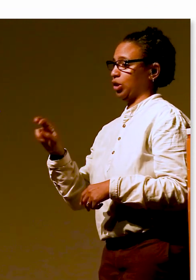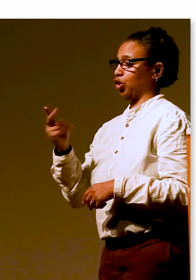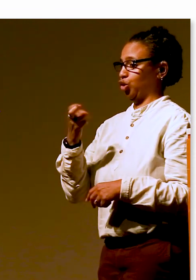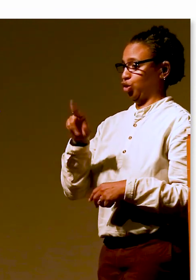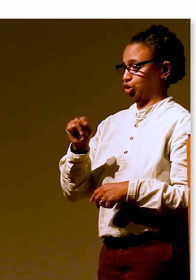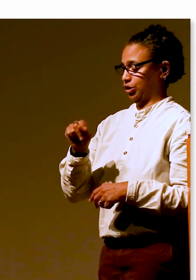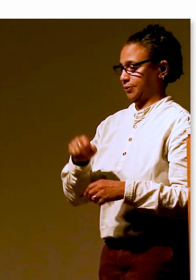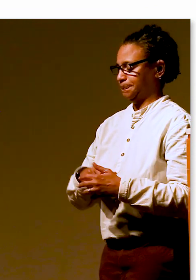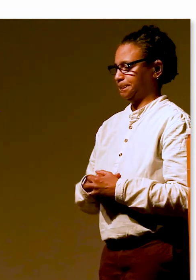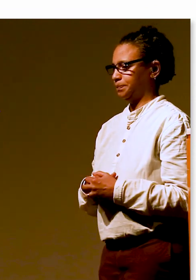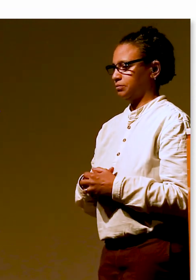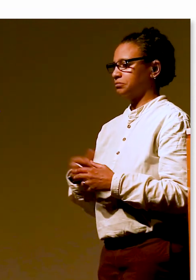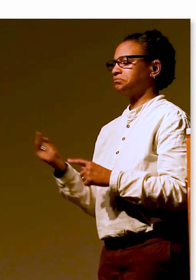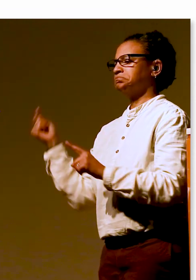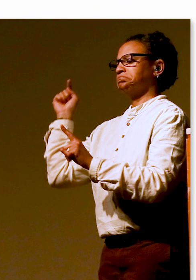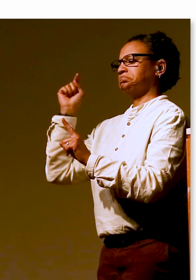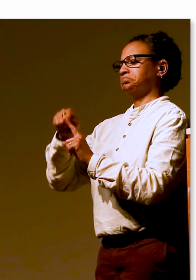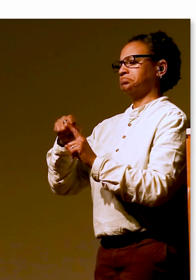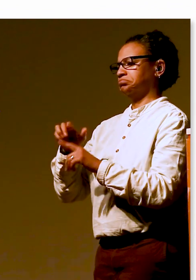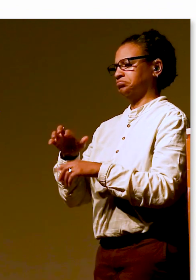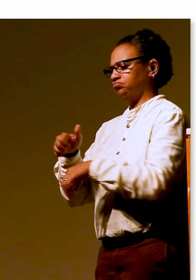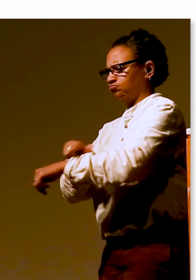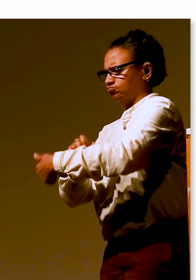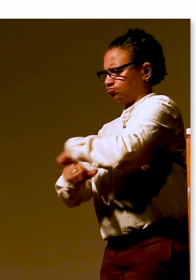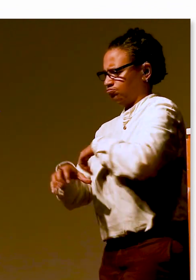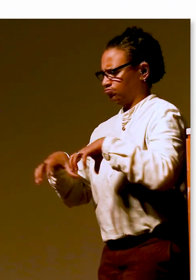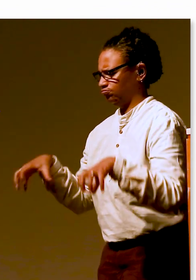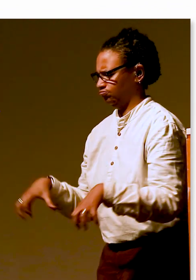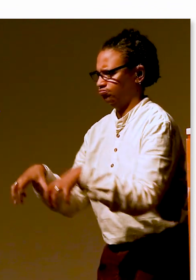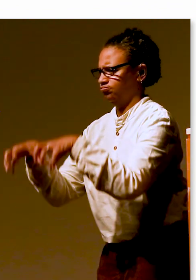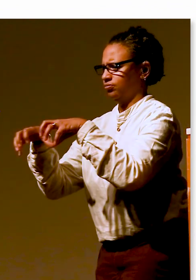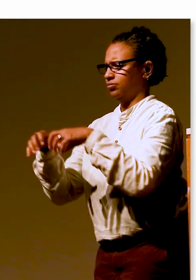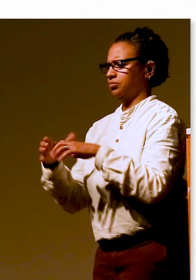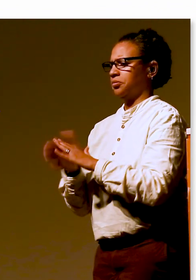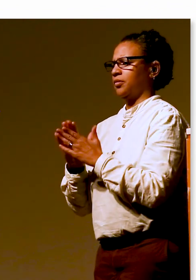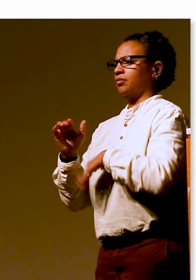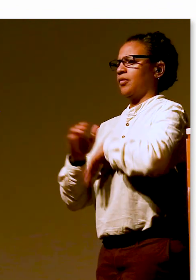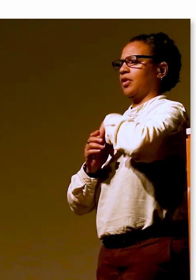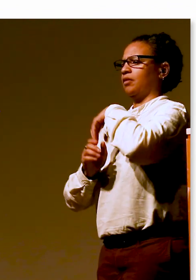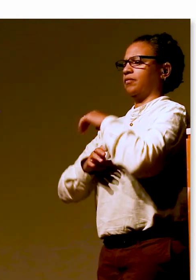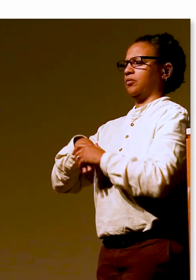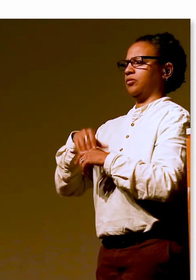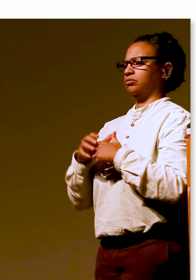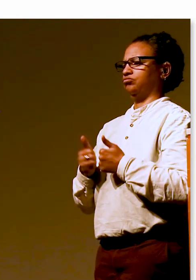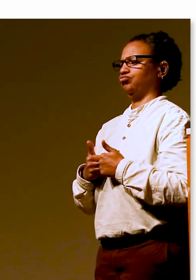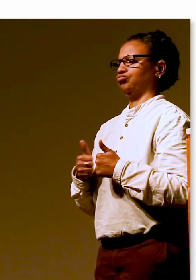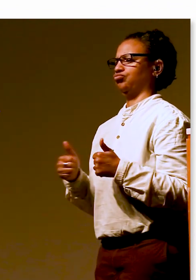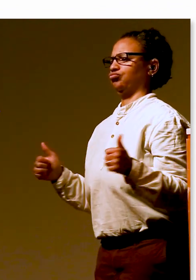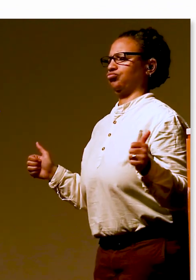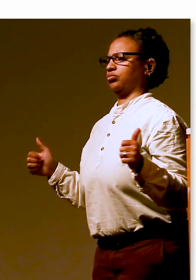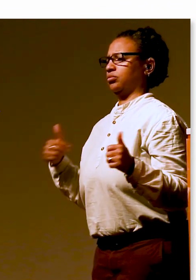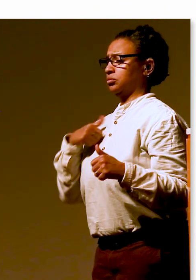yeah, I don't know. Not a non-answer, but I like rage. Try to hold more of it in 2020.